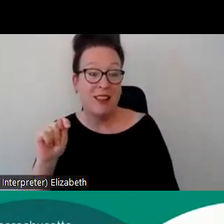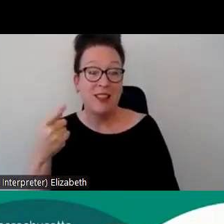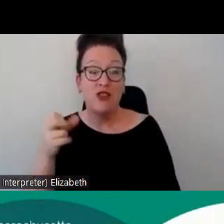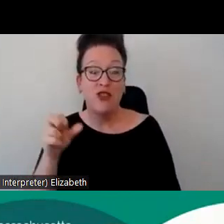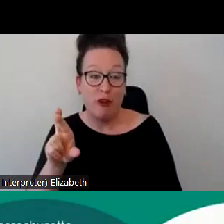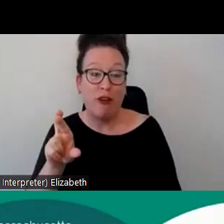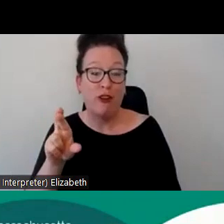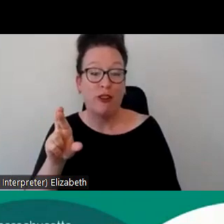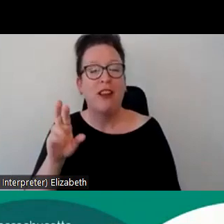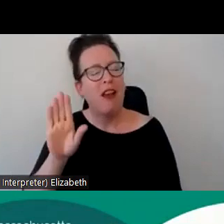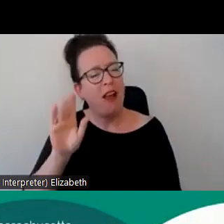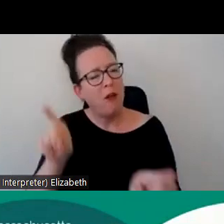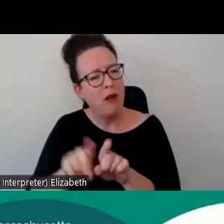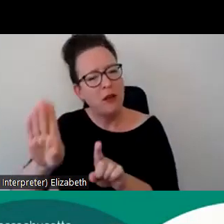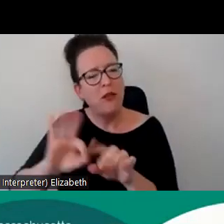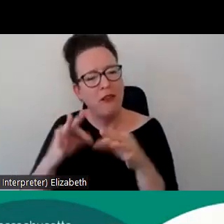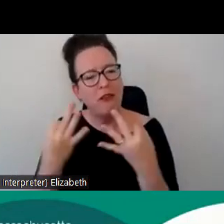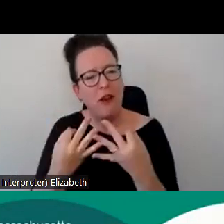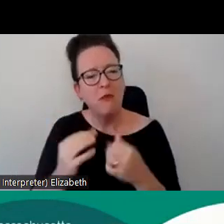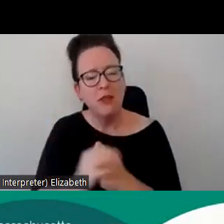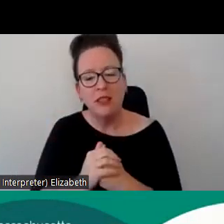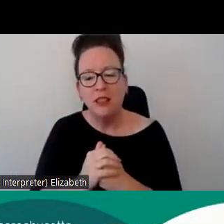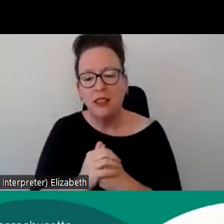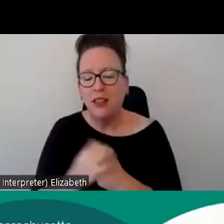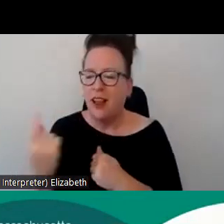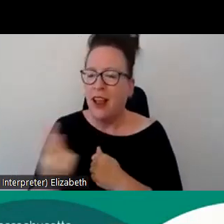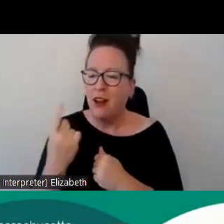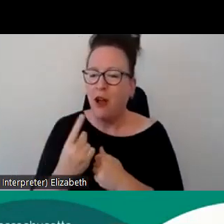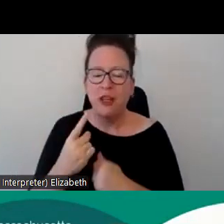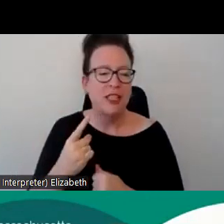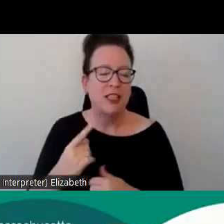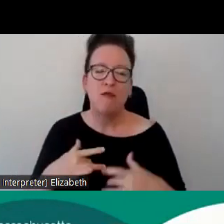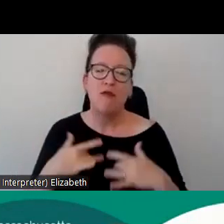their families, and always a joy to be with our